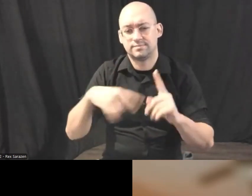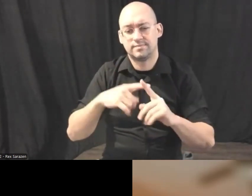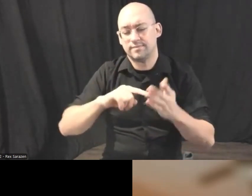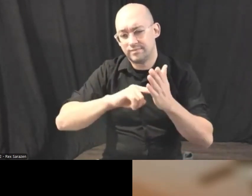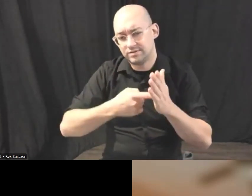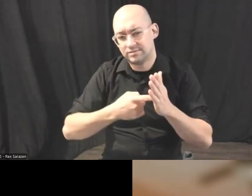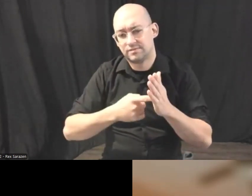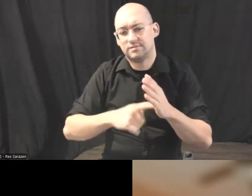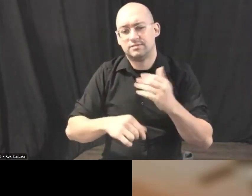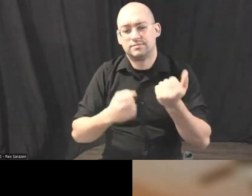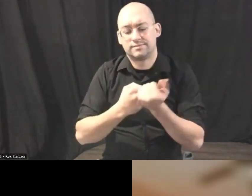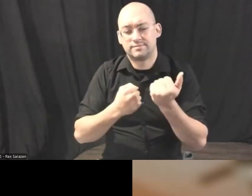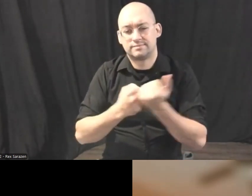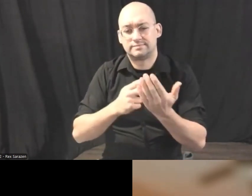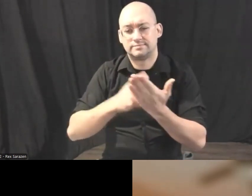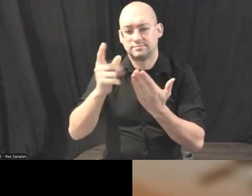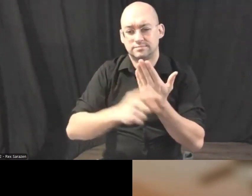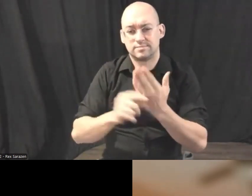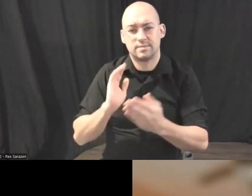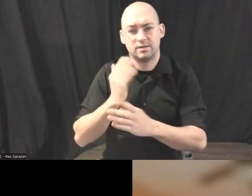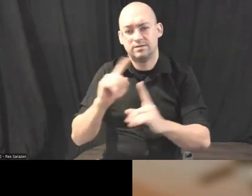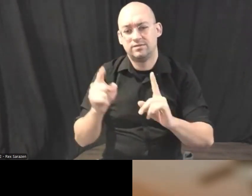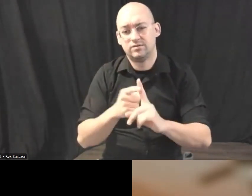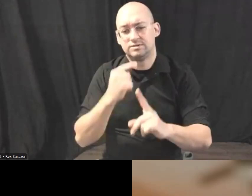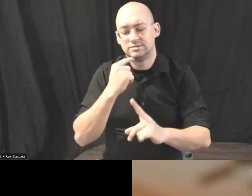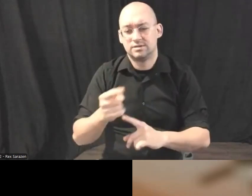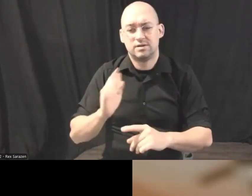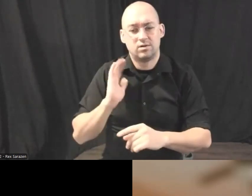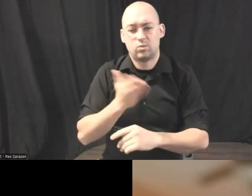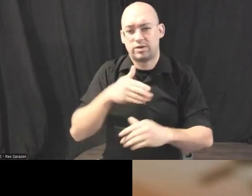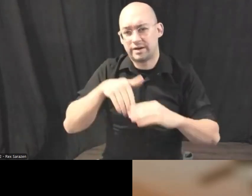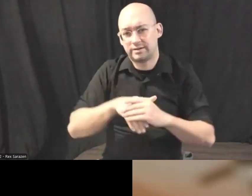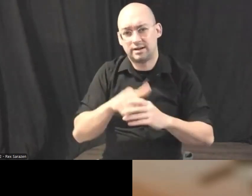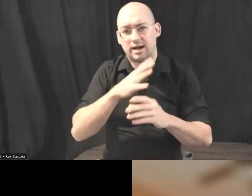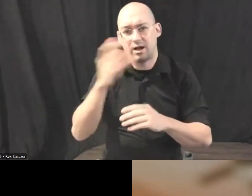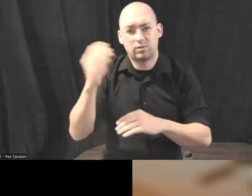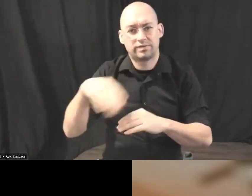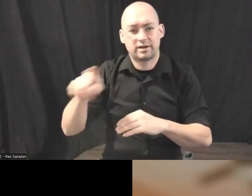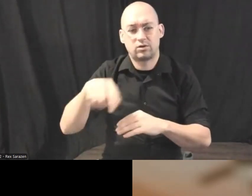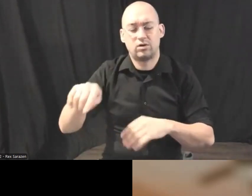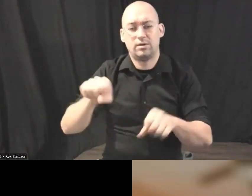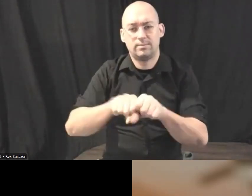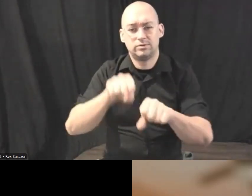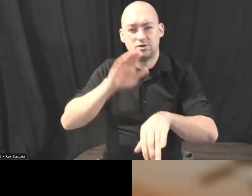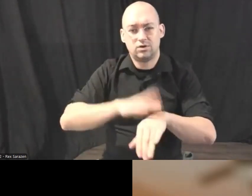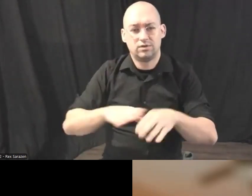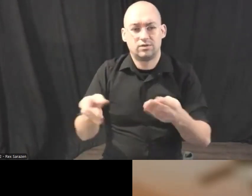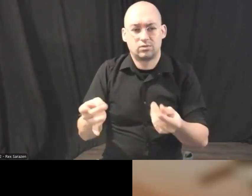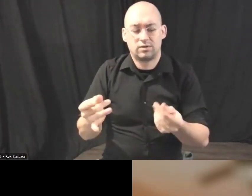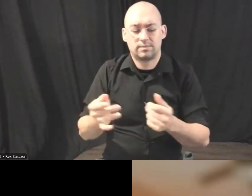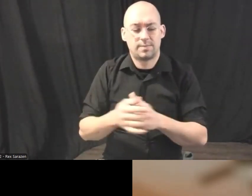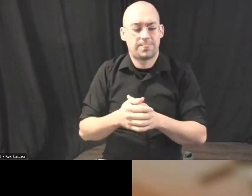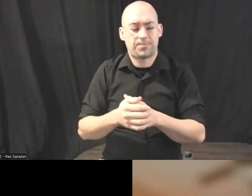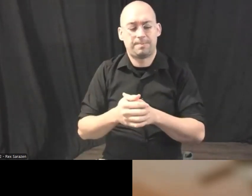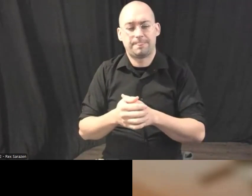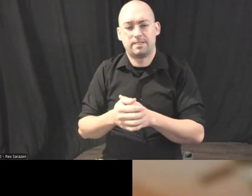Assistance Program. We were the first center to say, we're out there, boots on the ground, bringing power, temporary power to people.